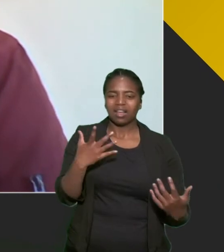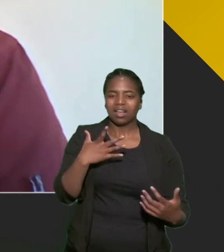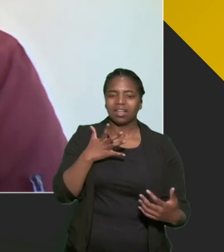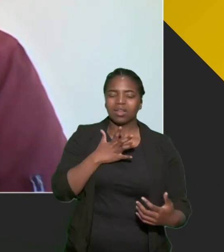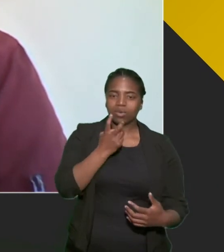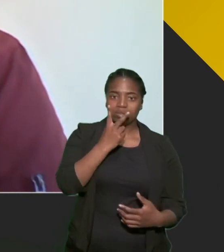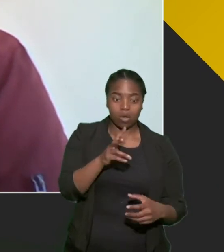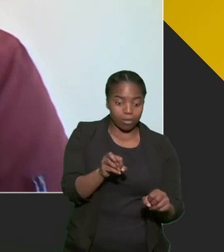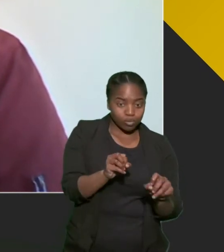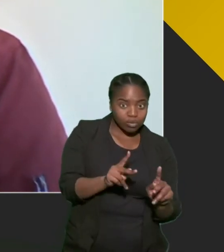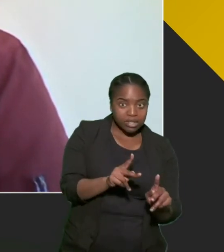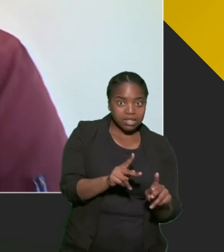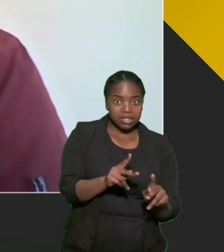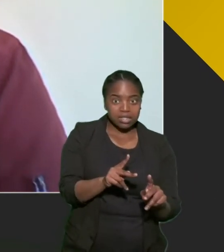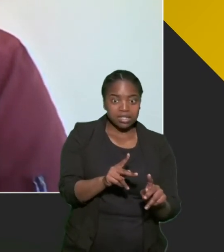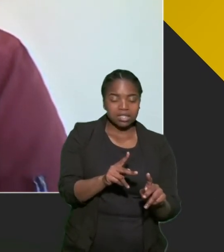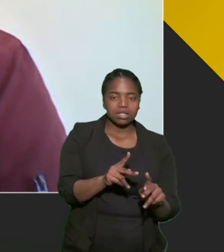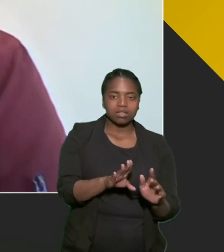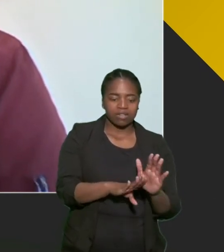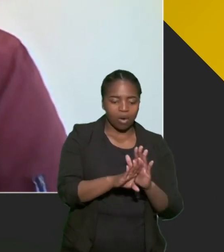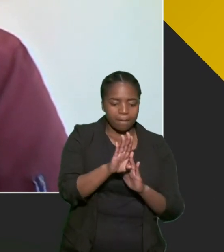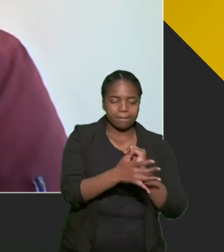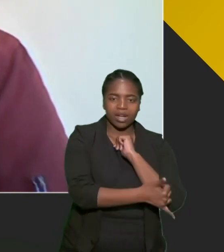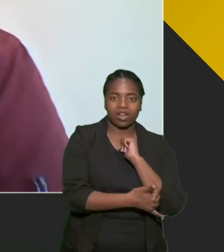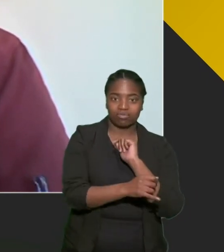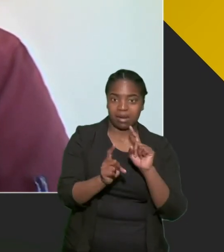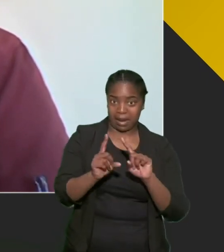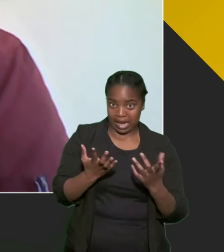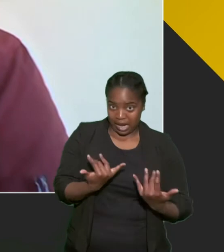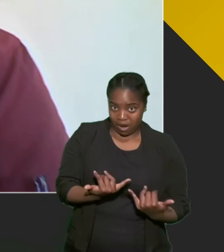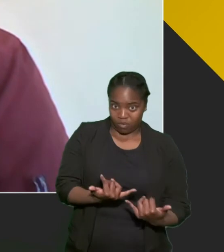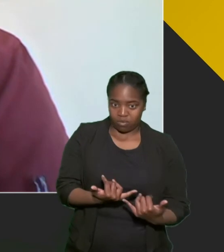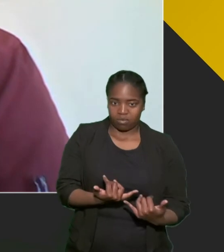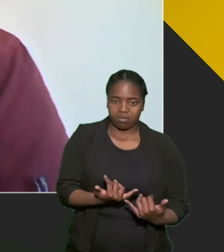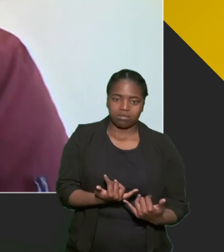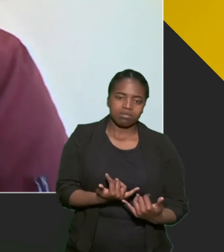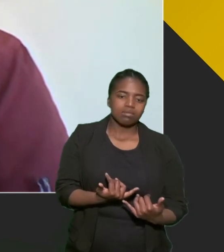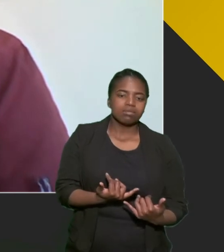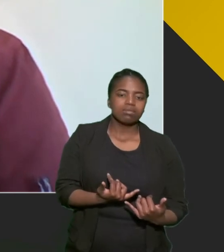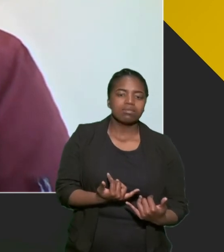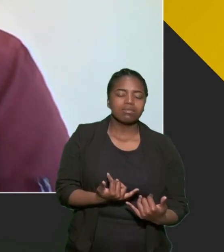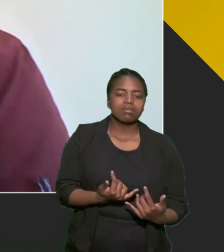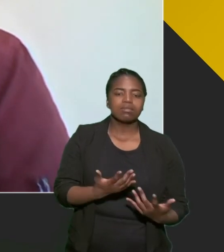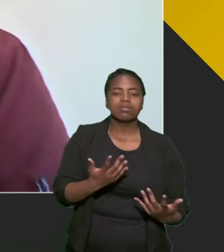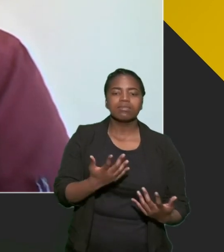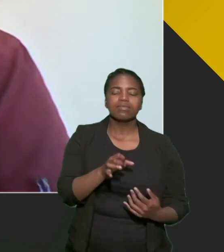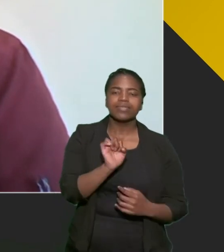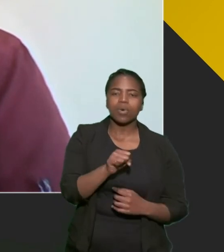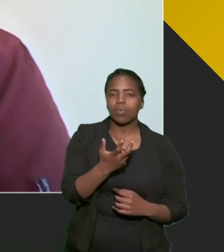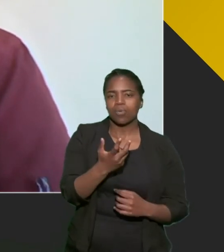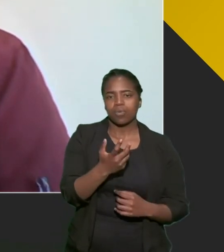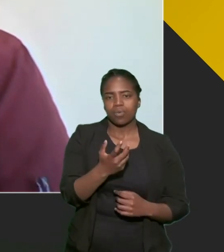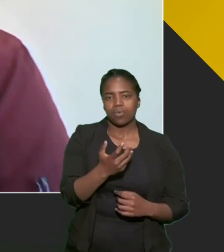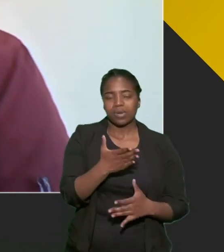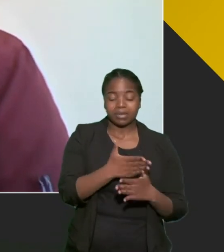an opportunity to develop our country. So generally now, I'm not here. Looking from the deployment we